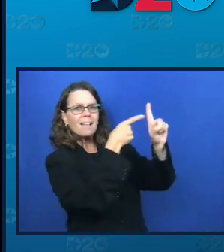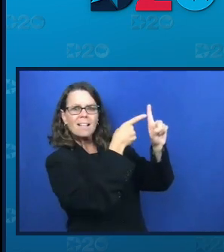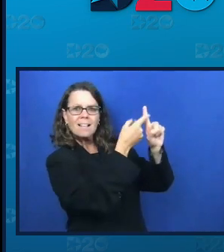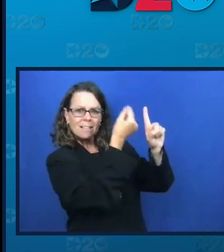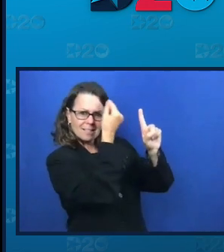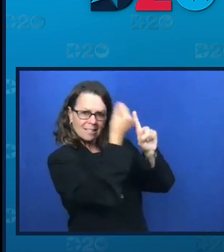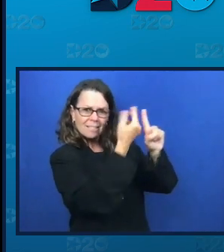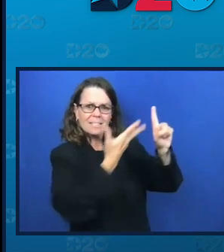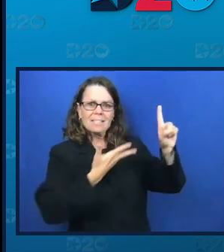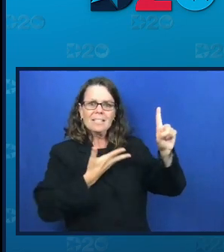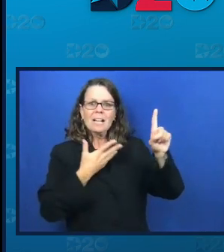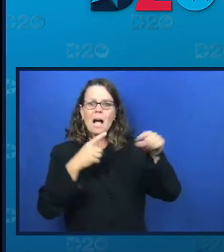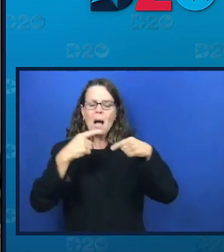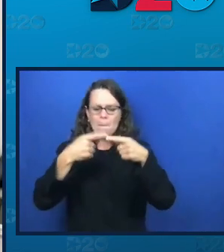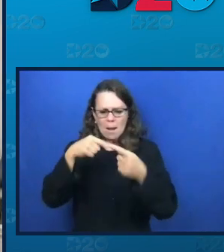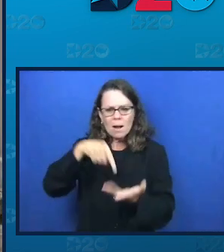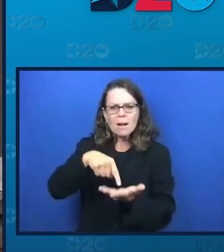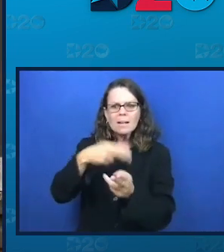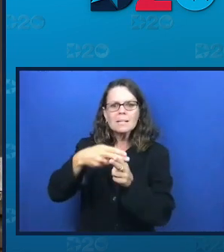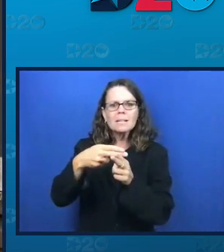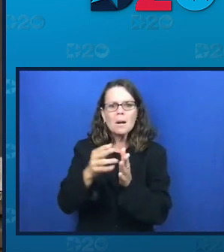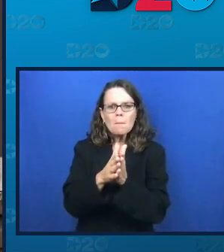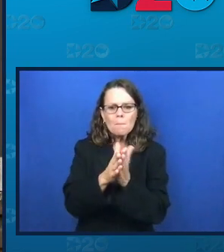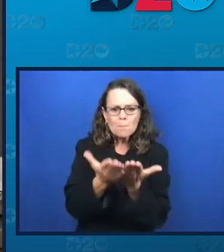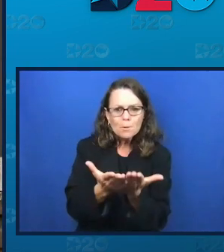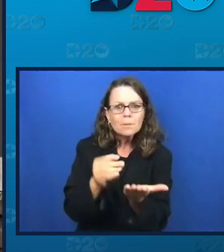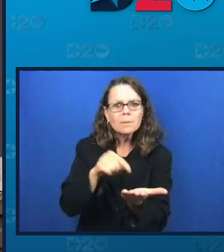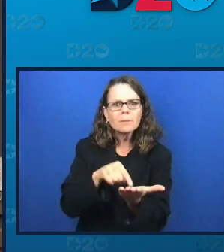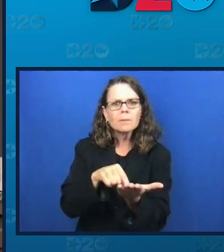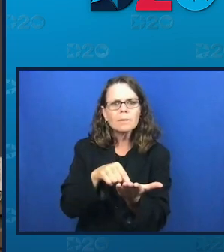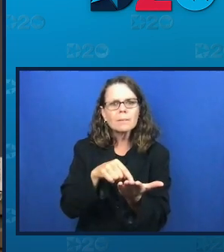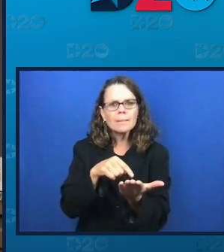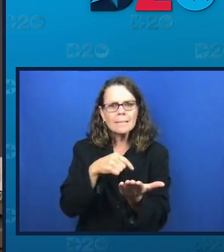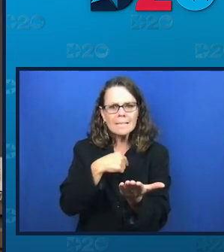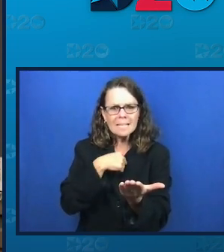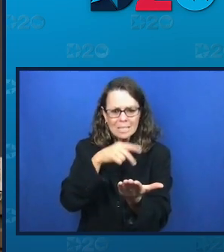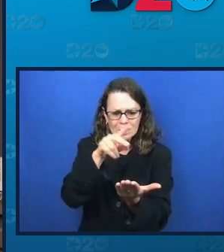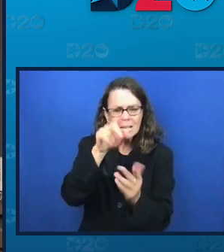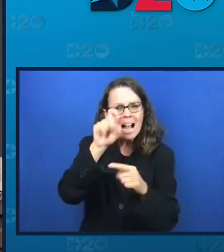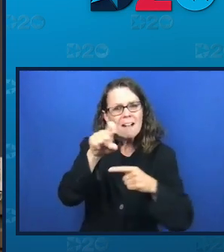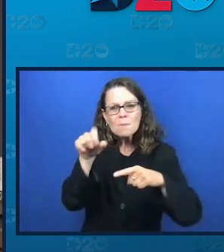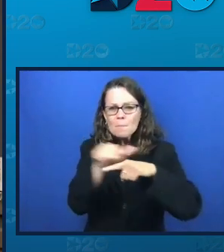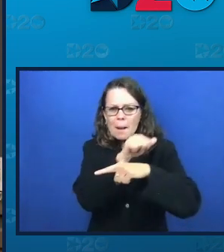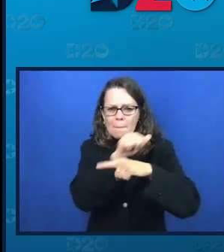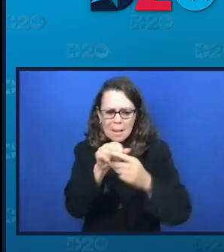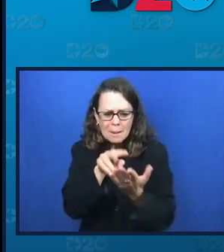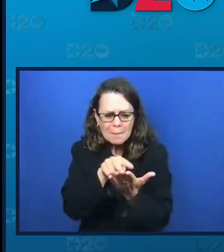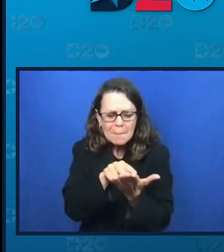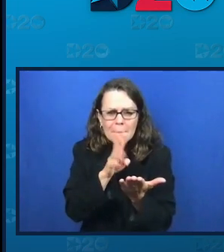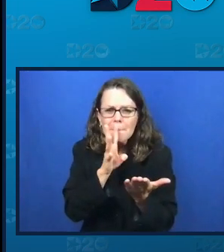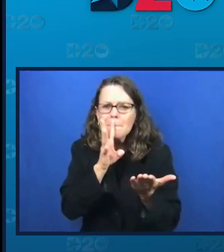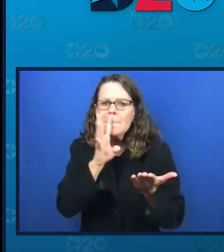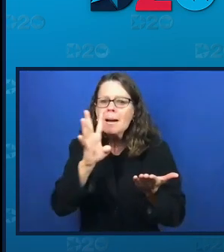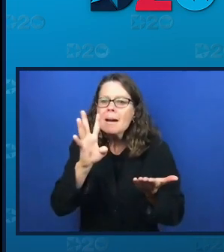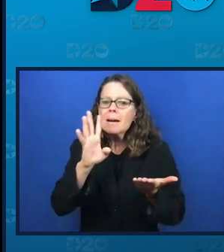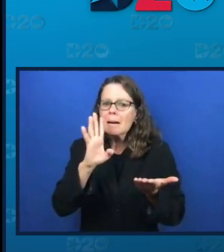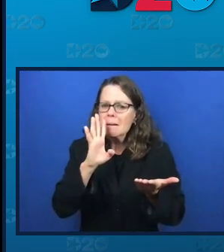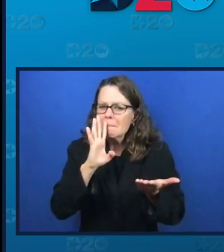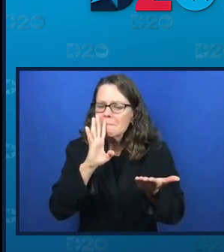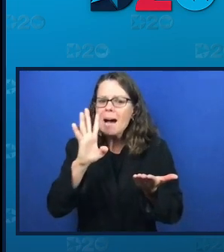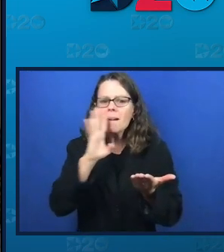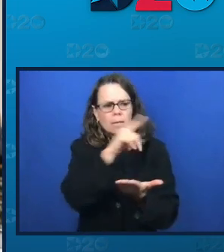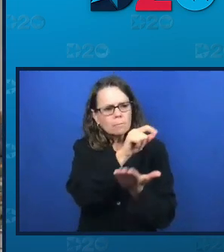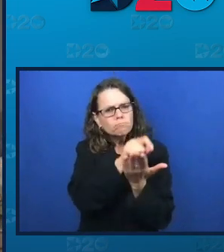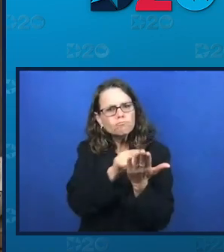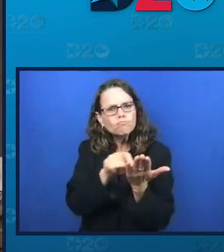loud to practice. He showed me how he marks his addresses to make them easier to say out loud. So I did the same thing